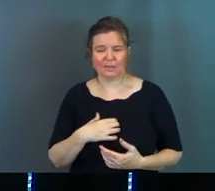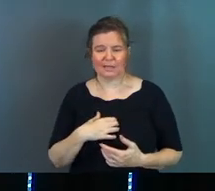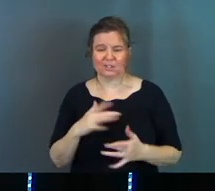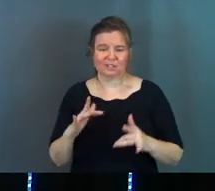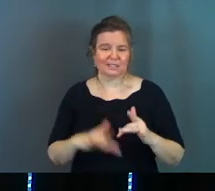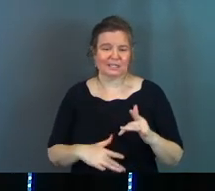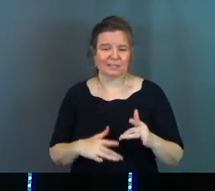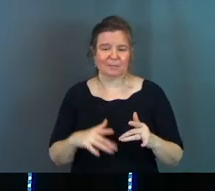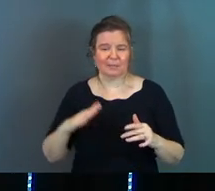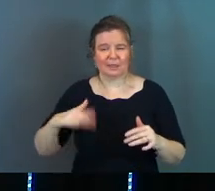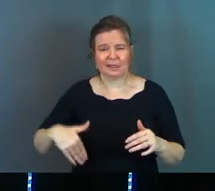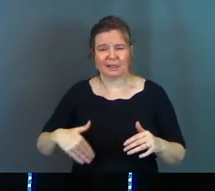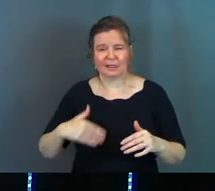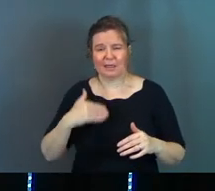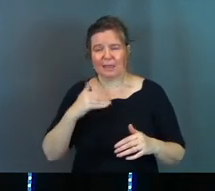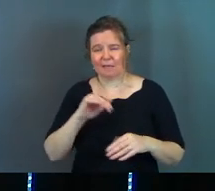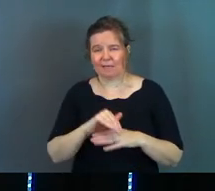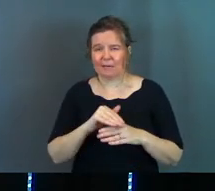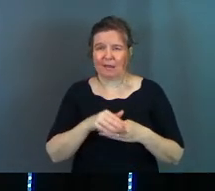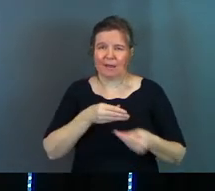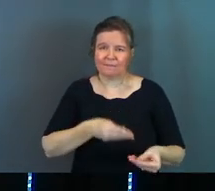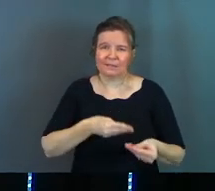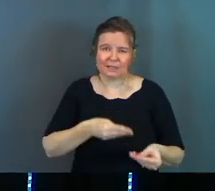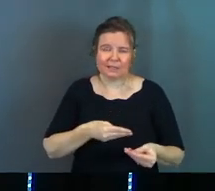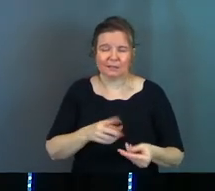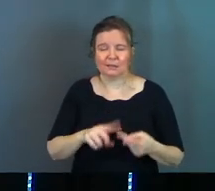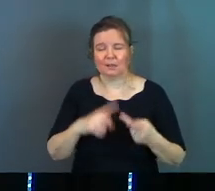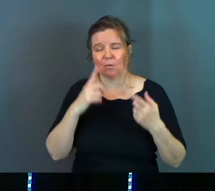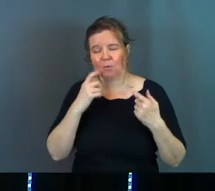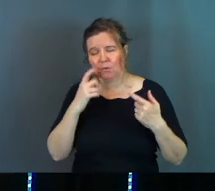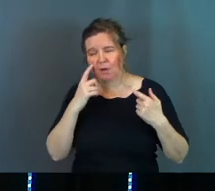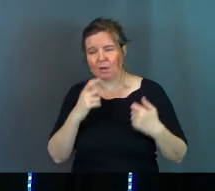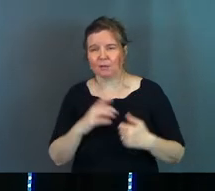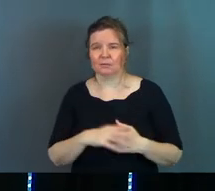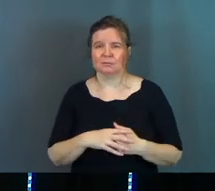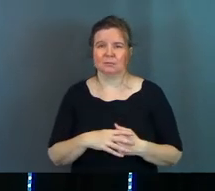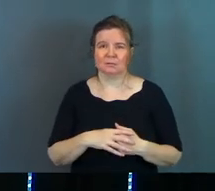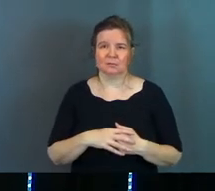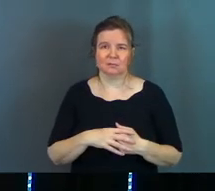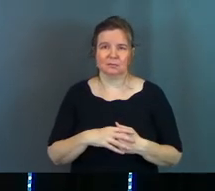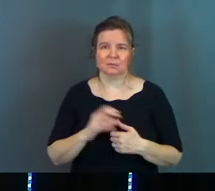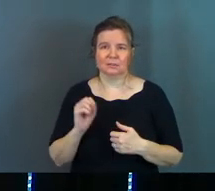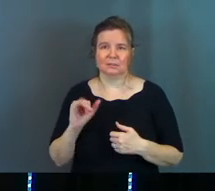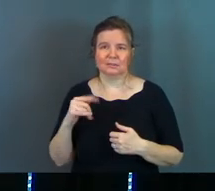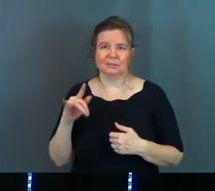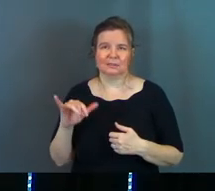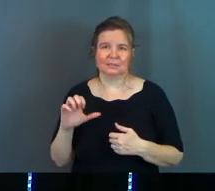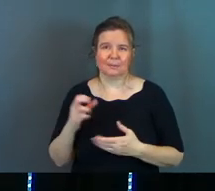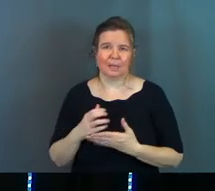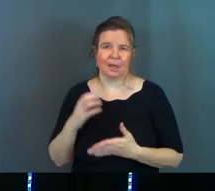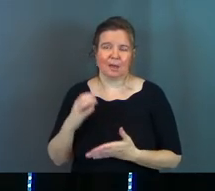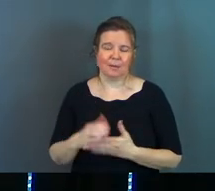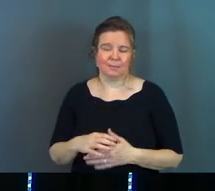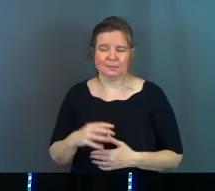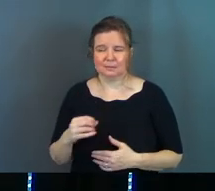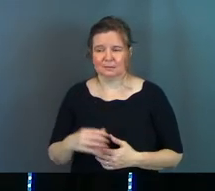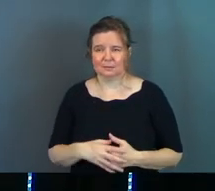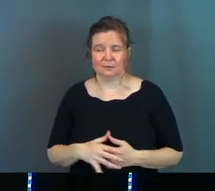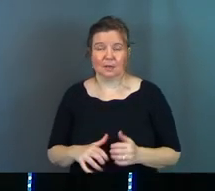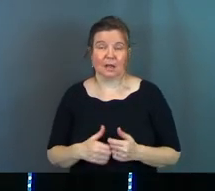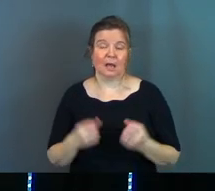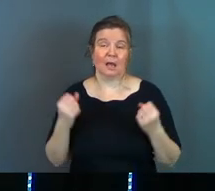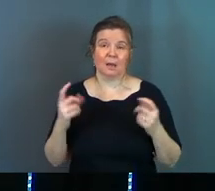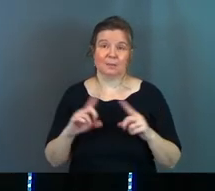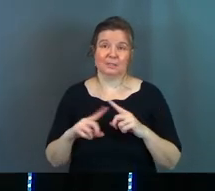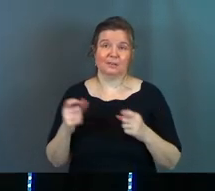just skip the late night feedings and the crying and the sippy cups. And I mean,